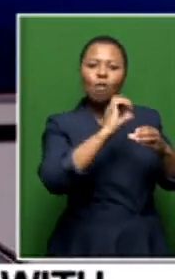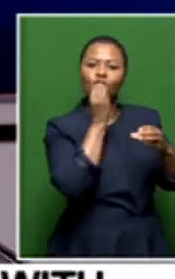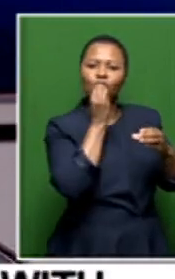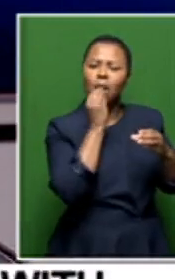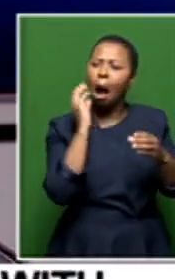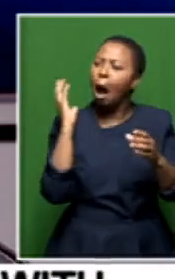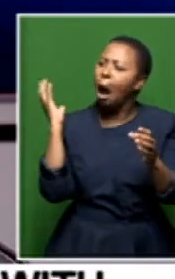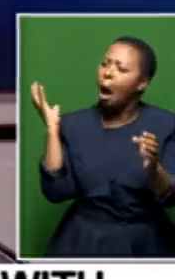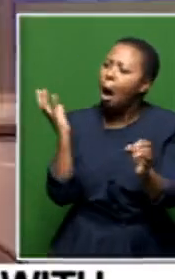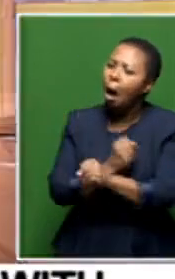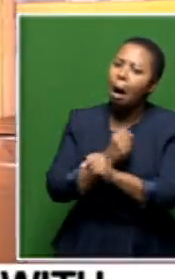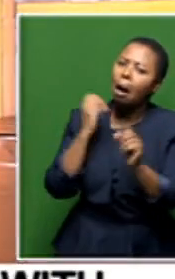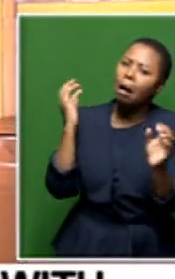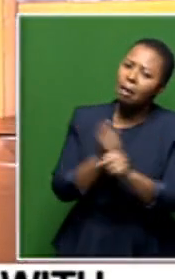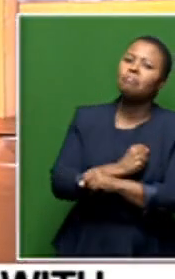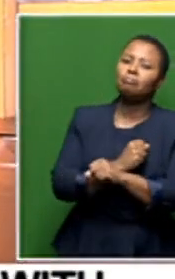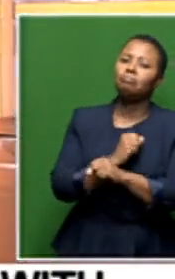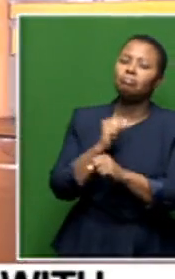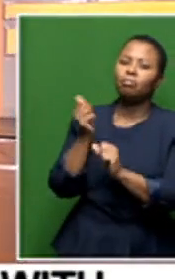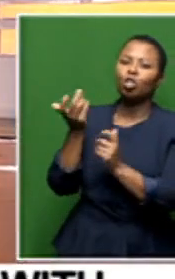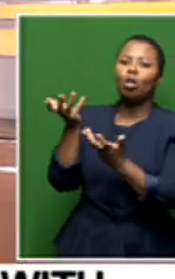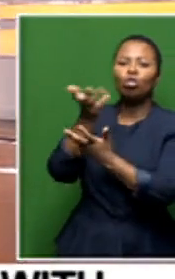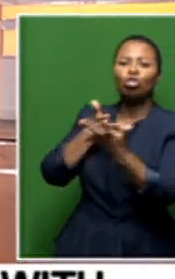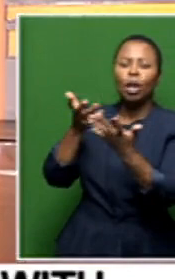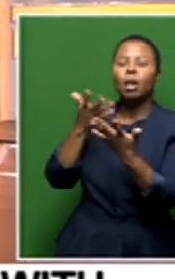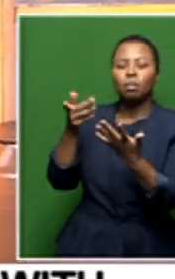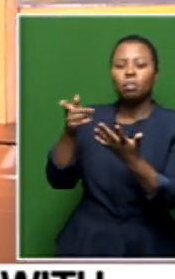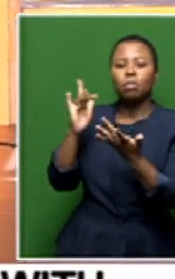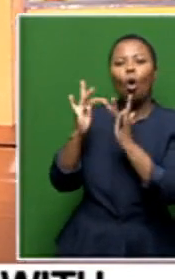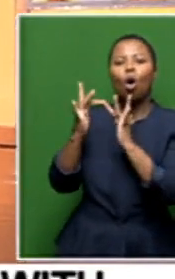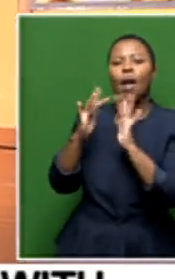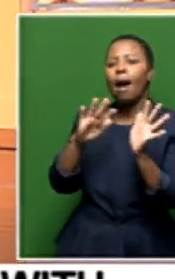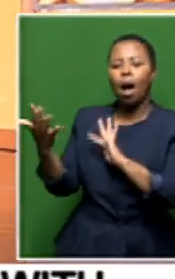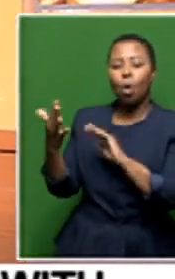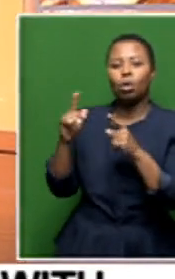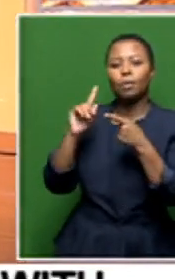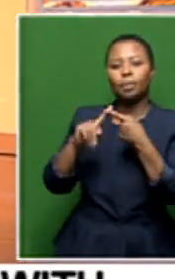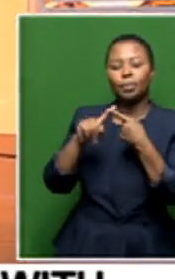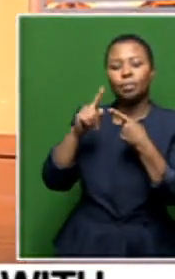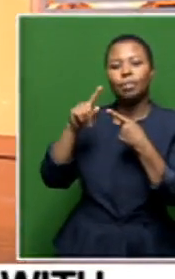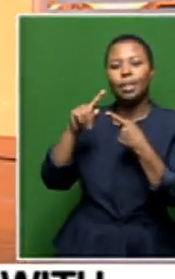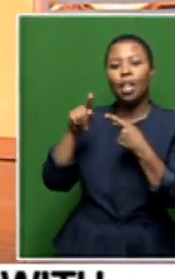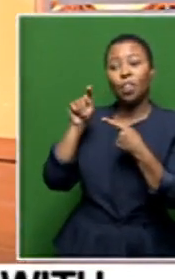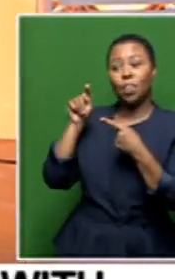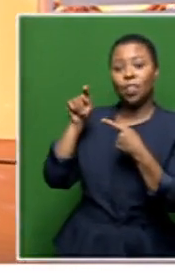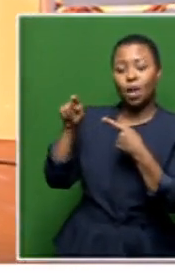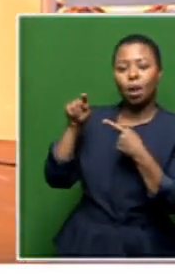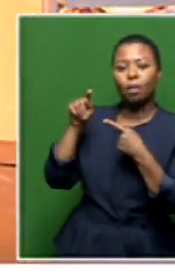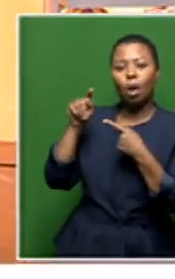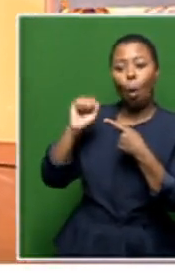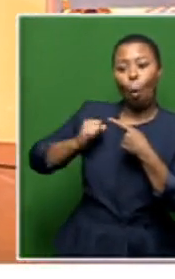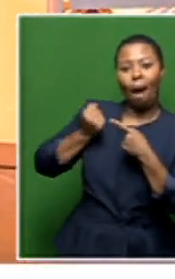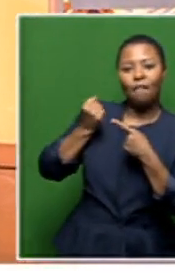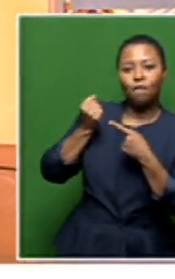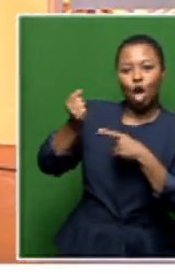you. Now, how do your fans connect with you? Just share your handles with us. So my handles are The Wife's Kitchen, both on Facebook